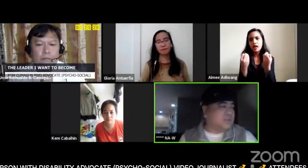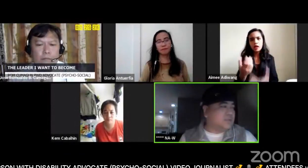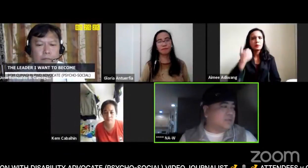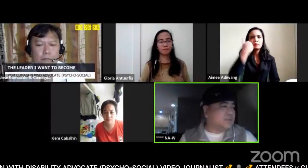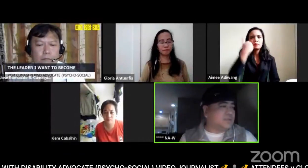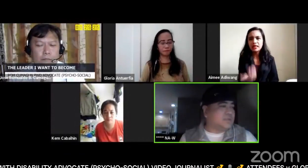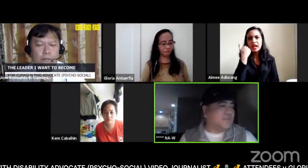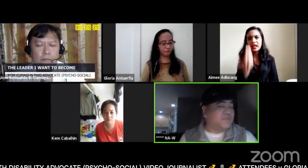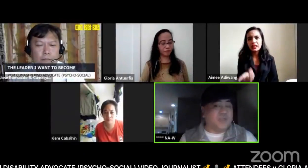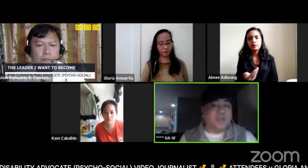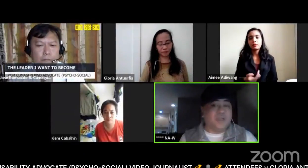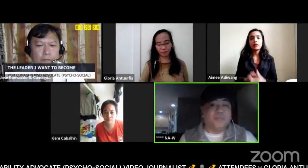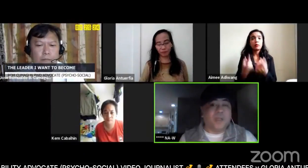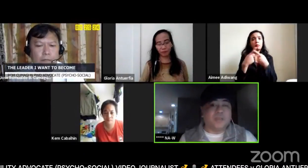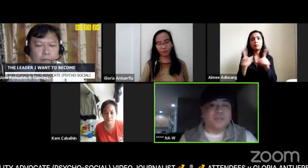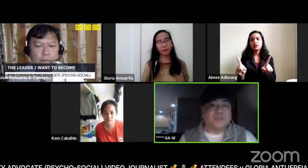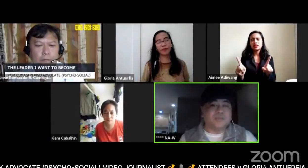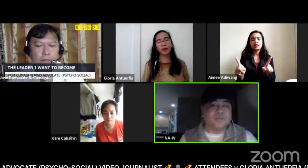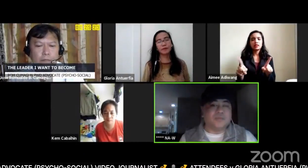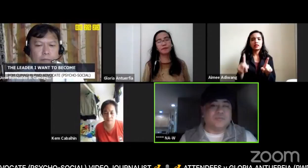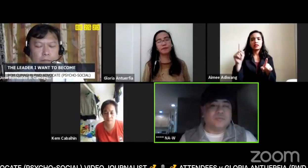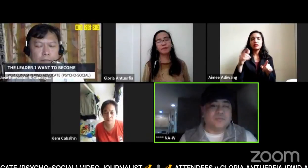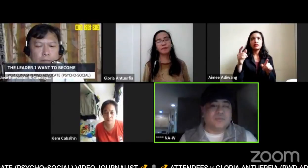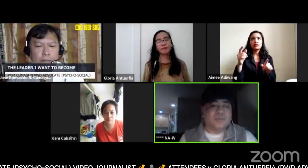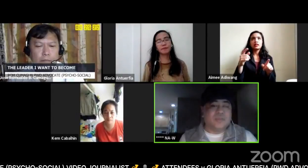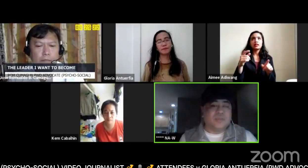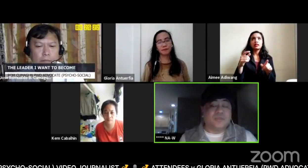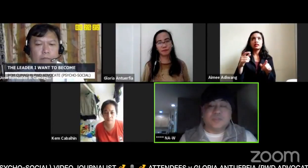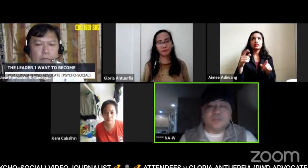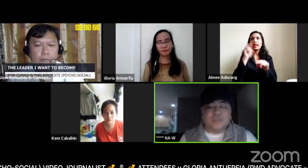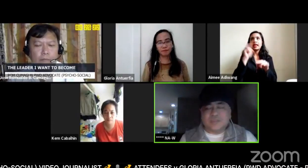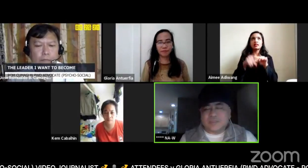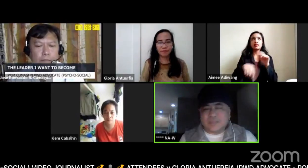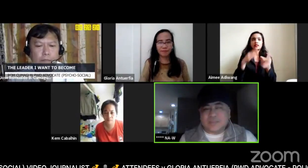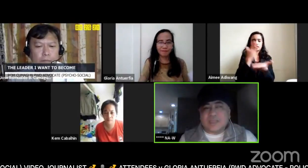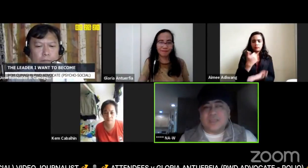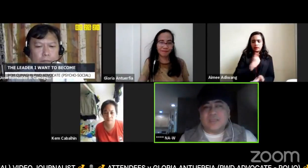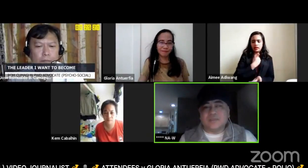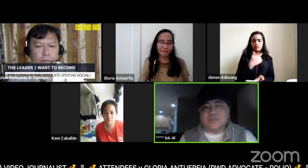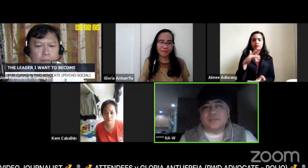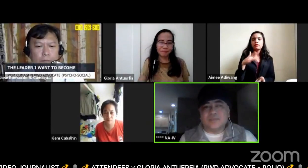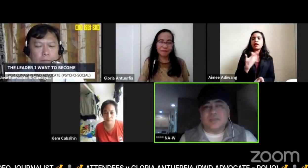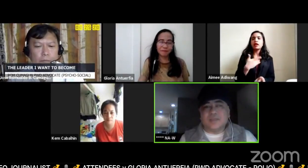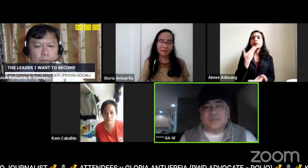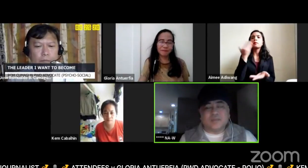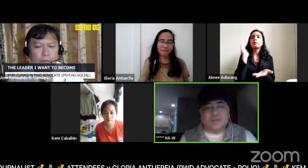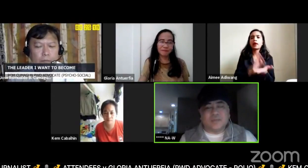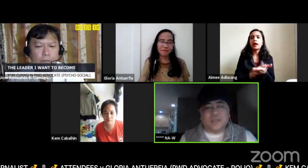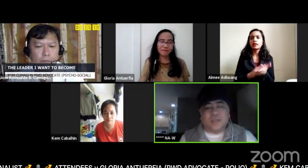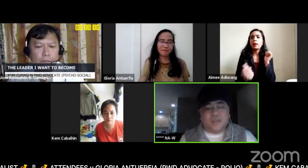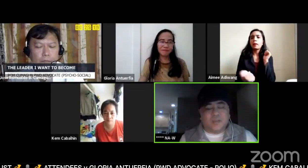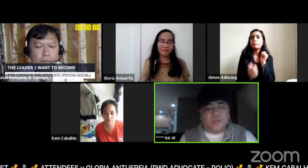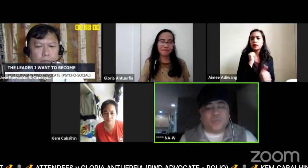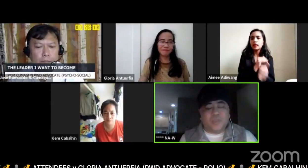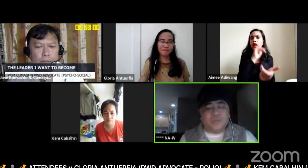cannot just stop feeling bad. No? So it's just a sign that